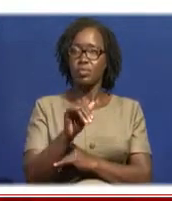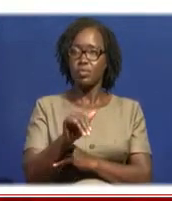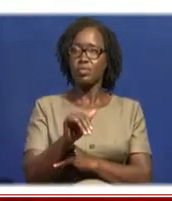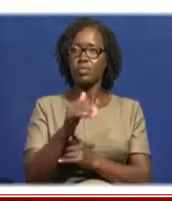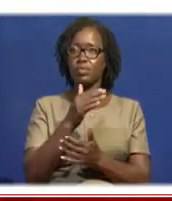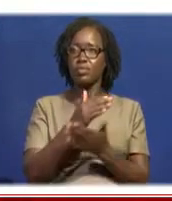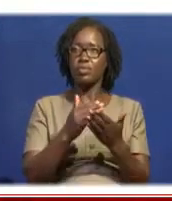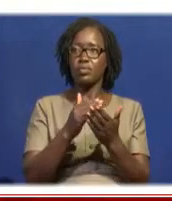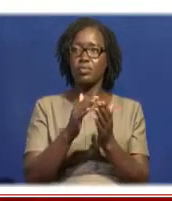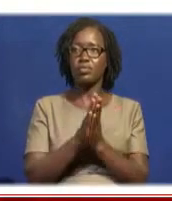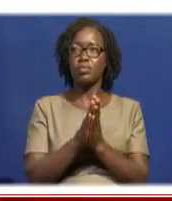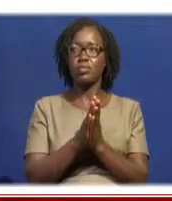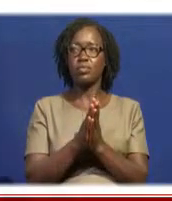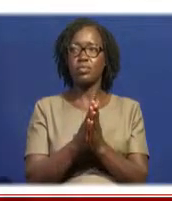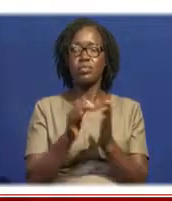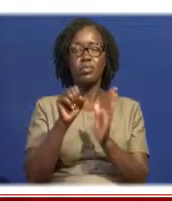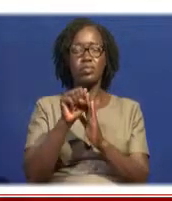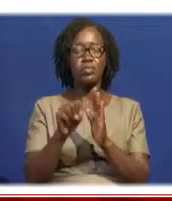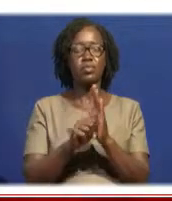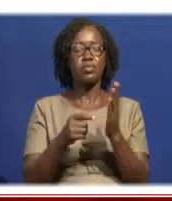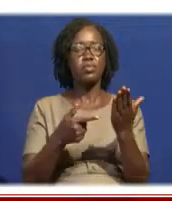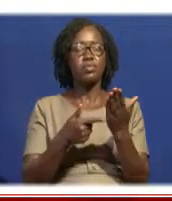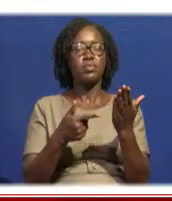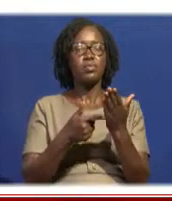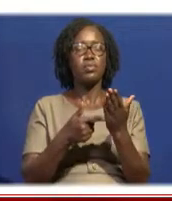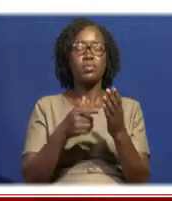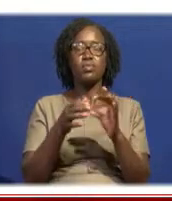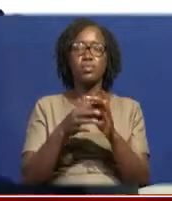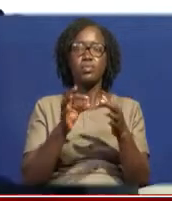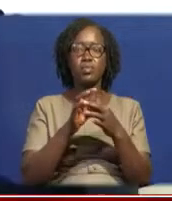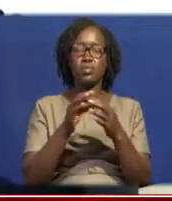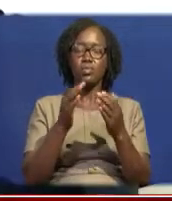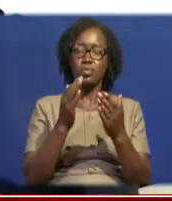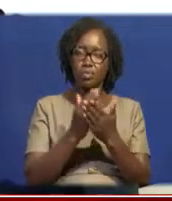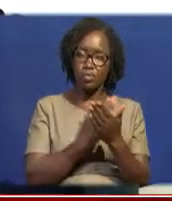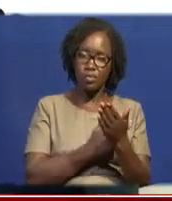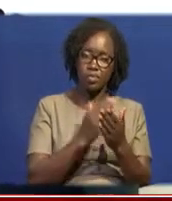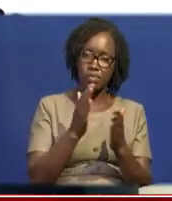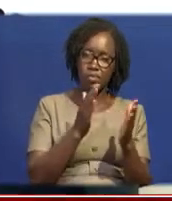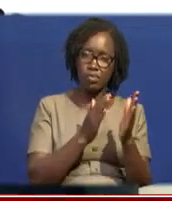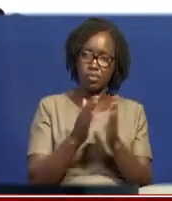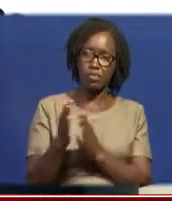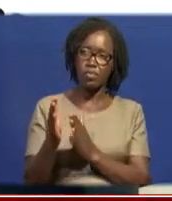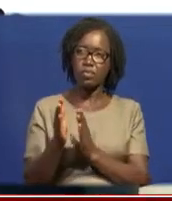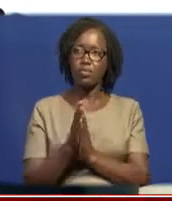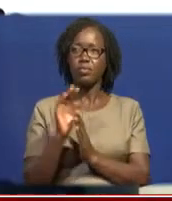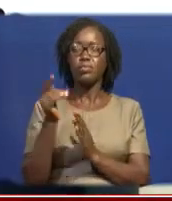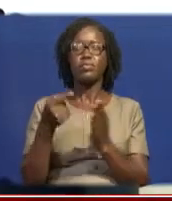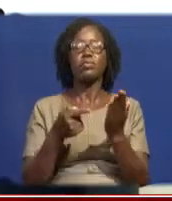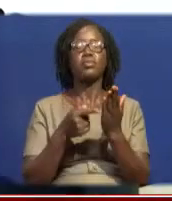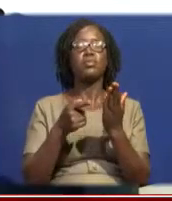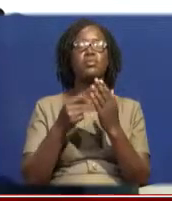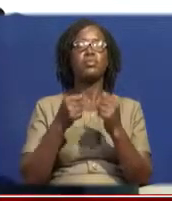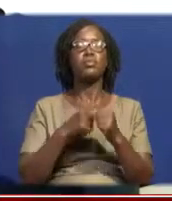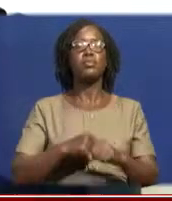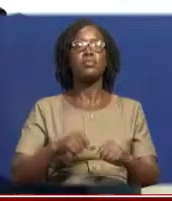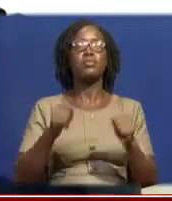is part of state's digital connectivity acceleration strategy. Kenya's Digital Master